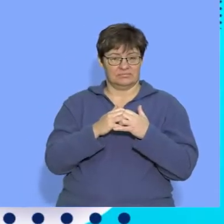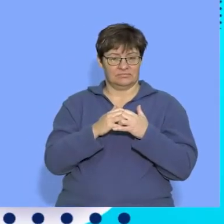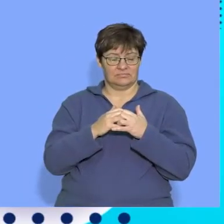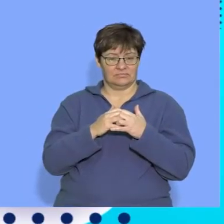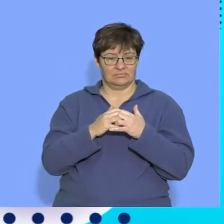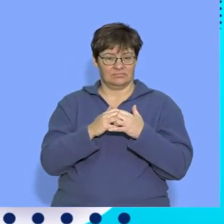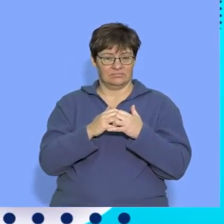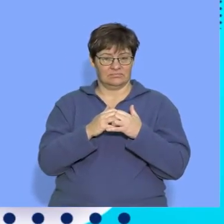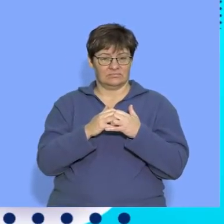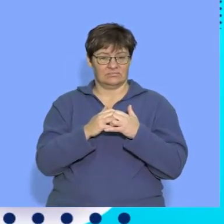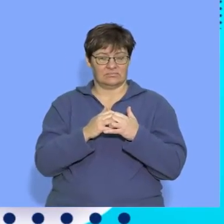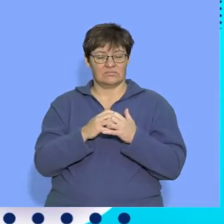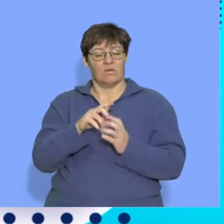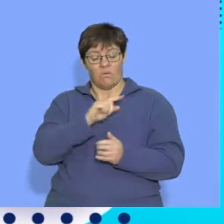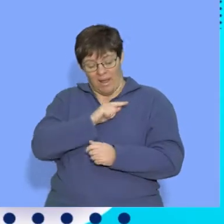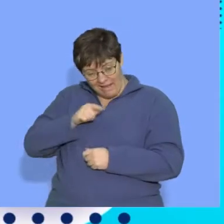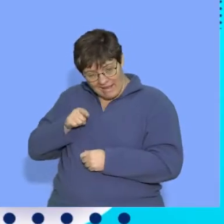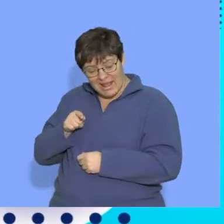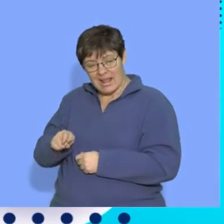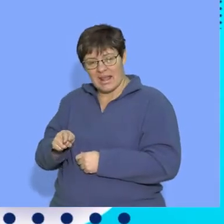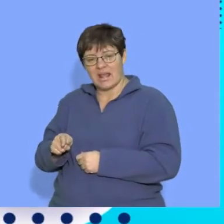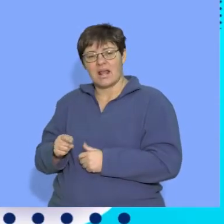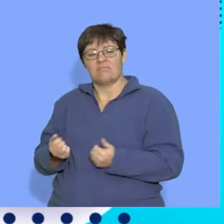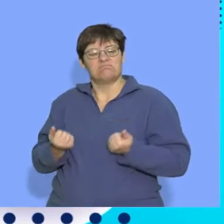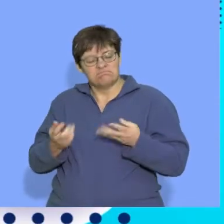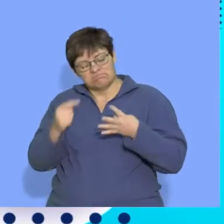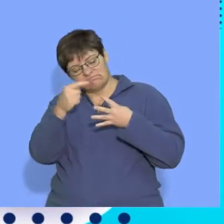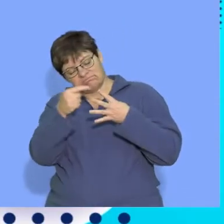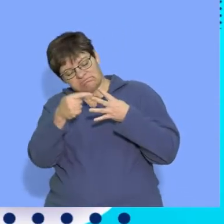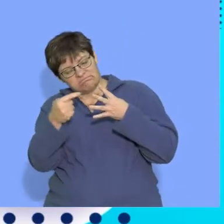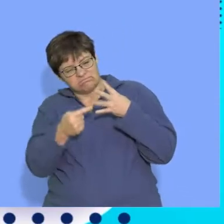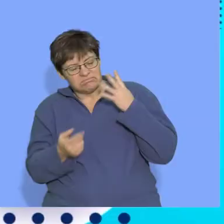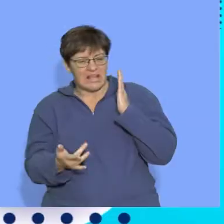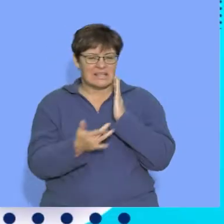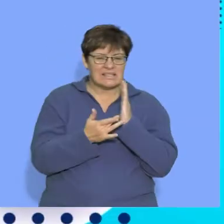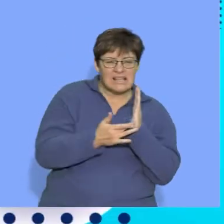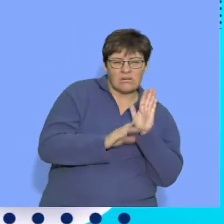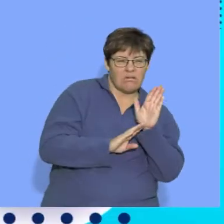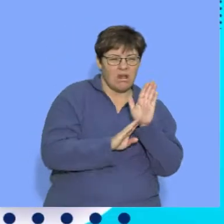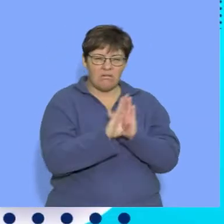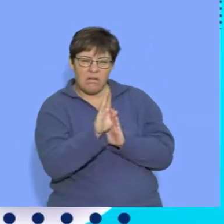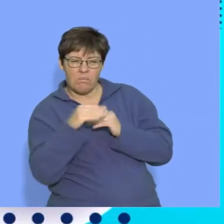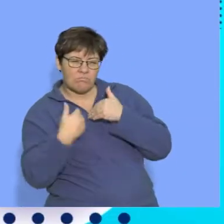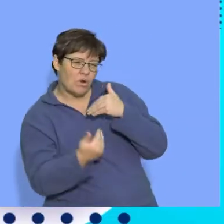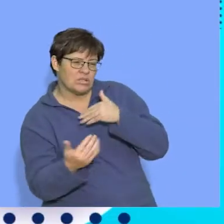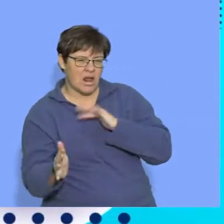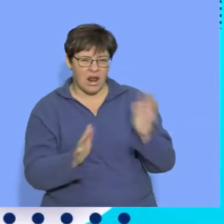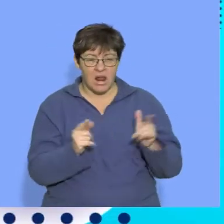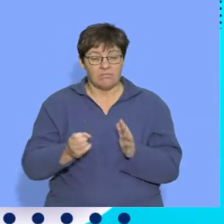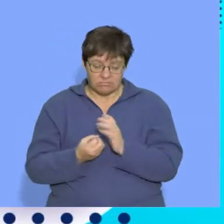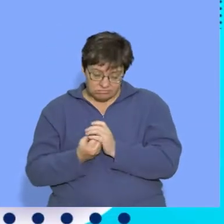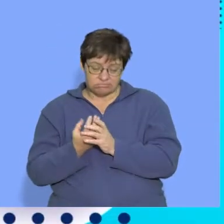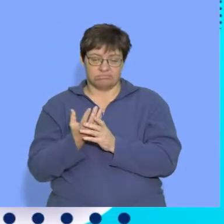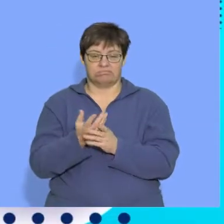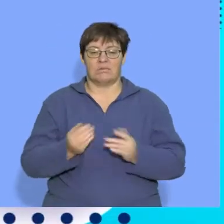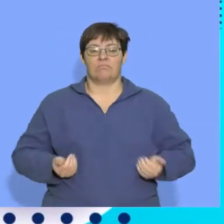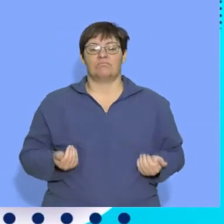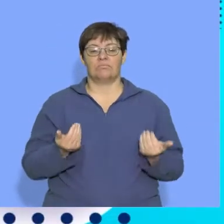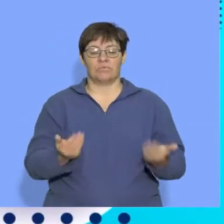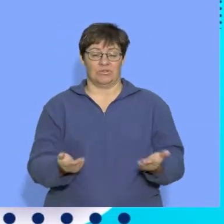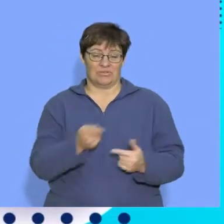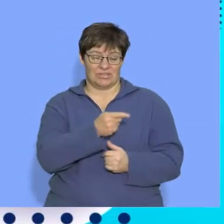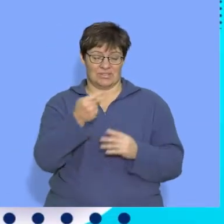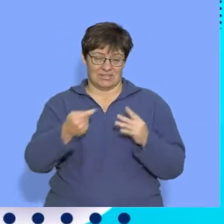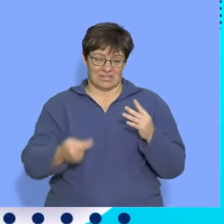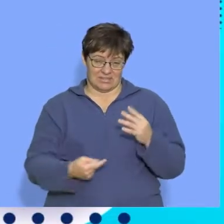by the fact that they've carried out various technologically advanced processes coming from the industries. And this